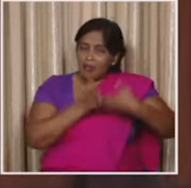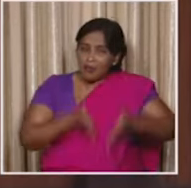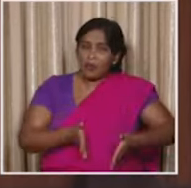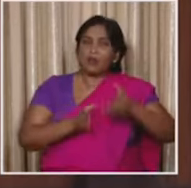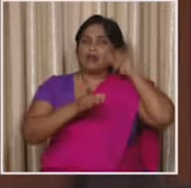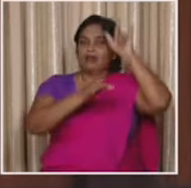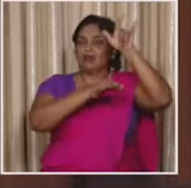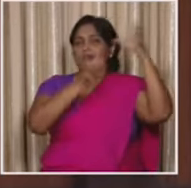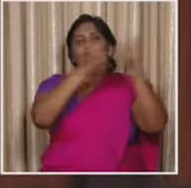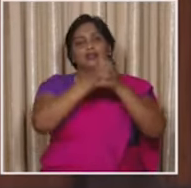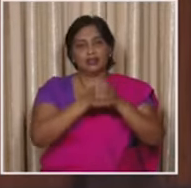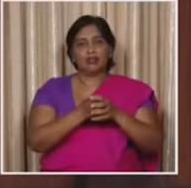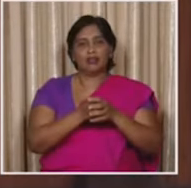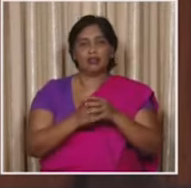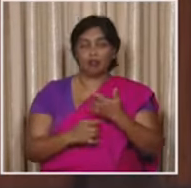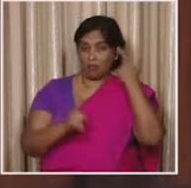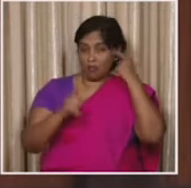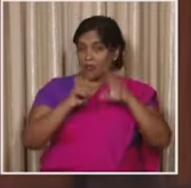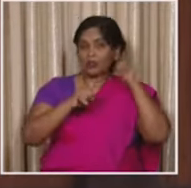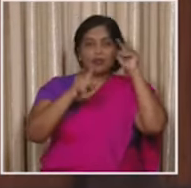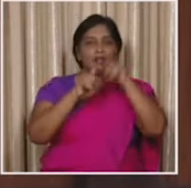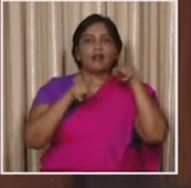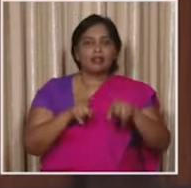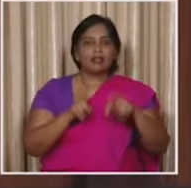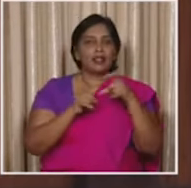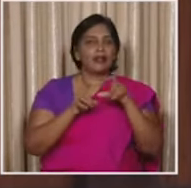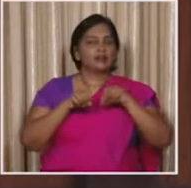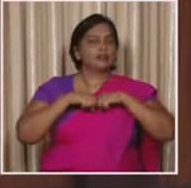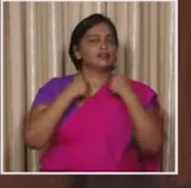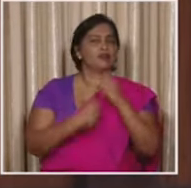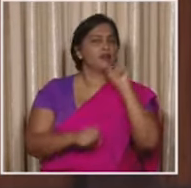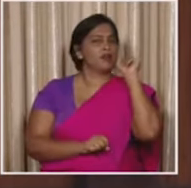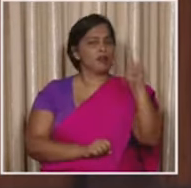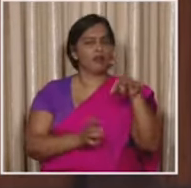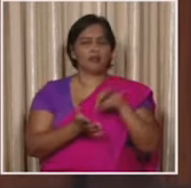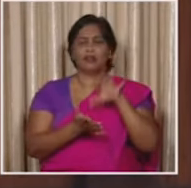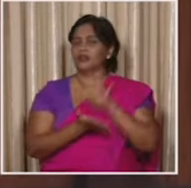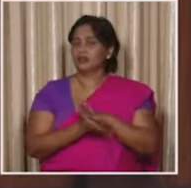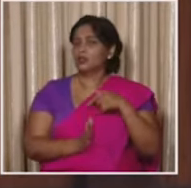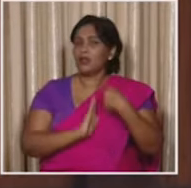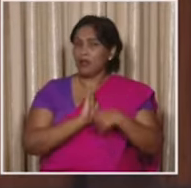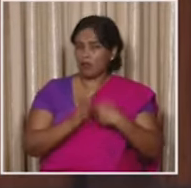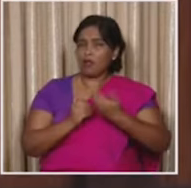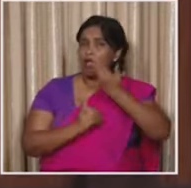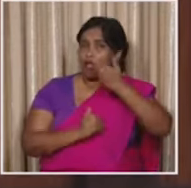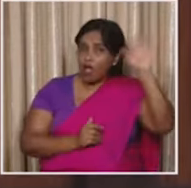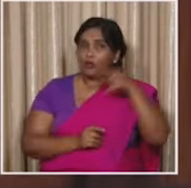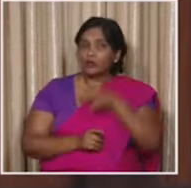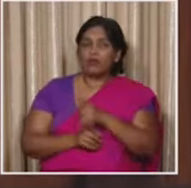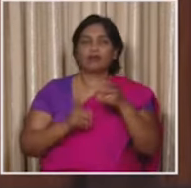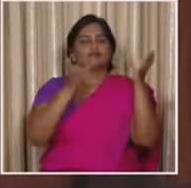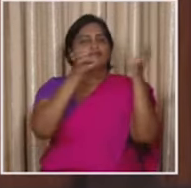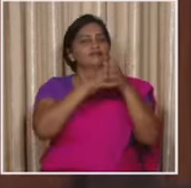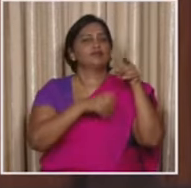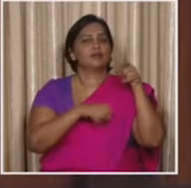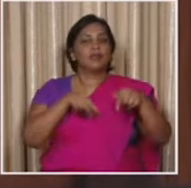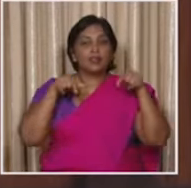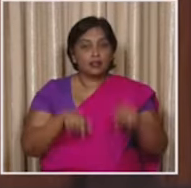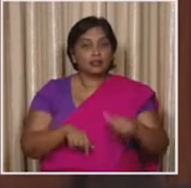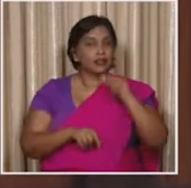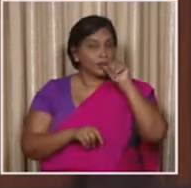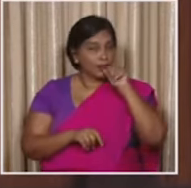Now they are being called diaspora because this country chased them away. Now, when there is a truth and